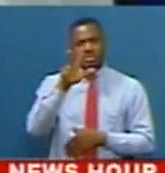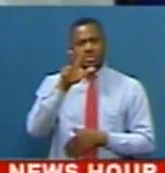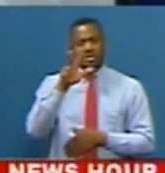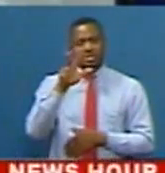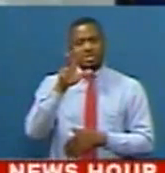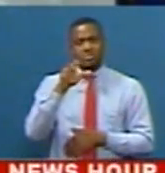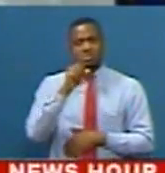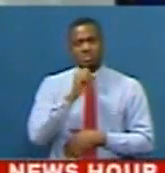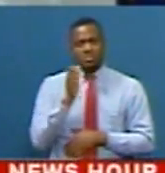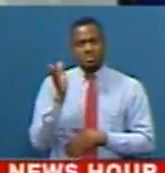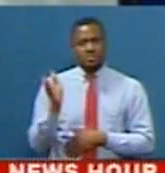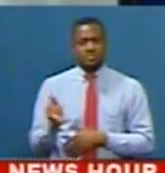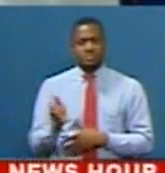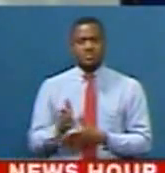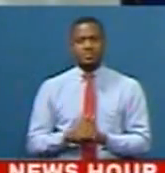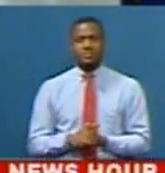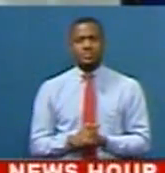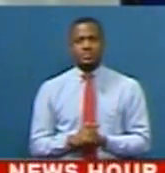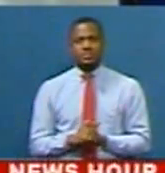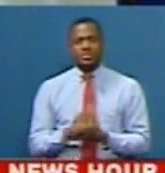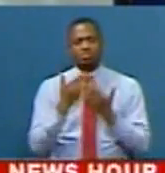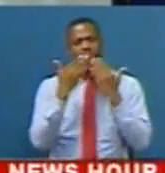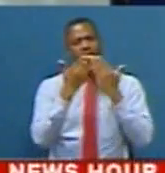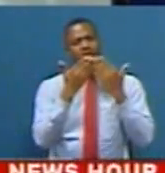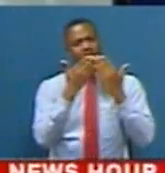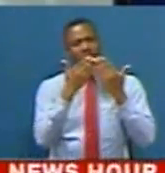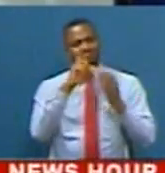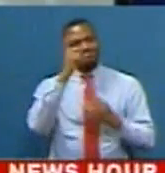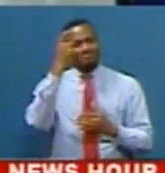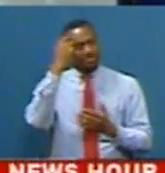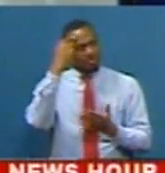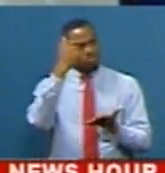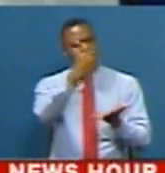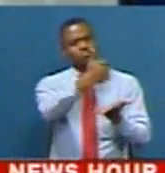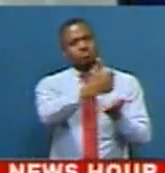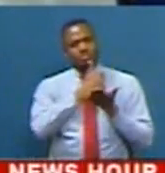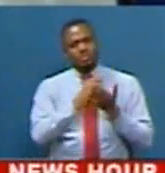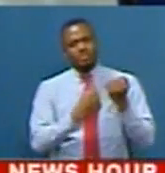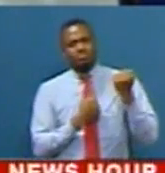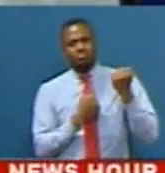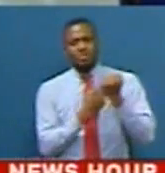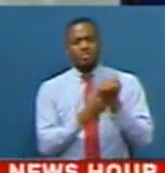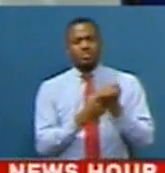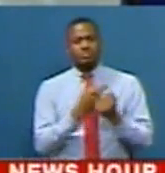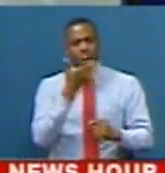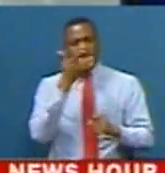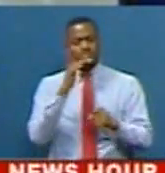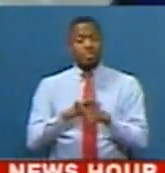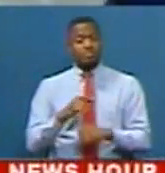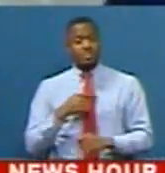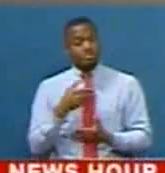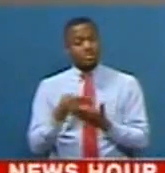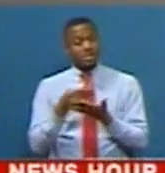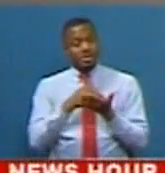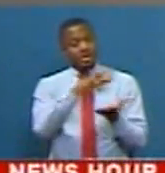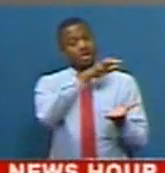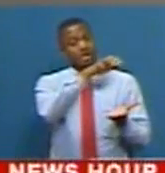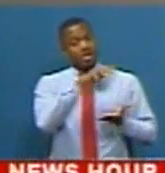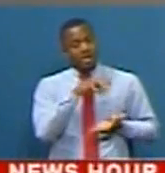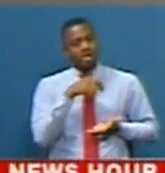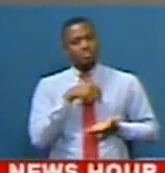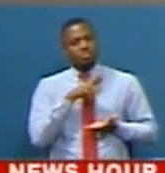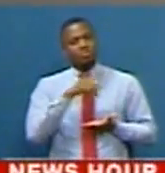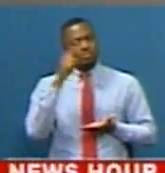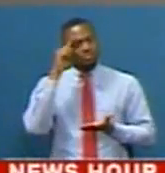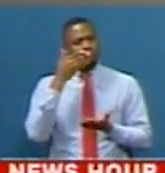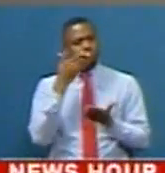Madame Atiale Abara, thanked government for the support and pledged to put the monies to good use. Alhaji